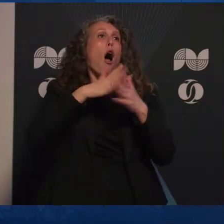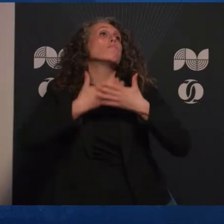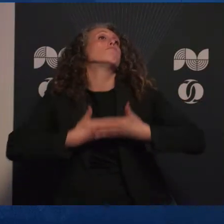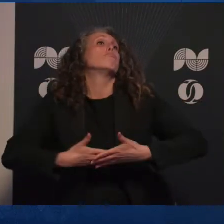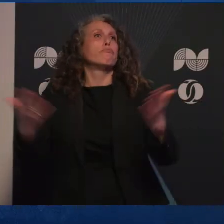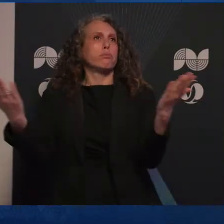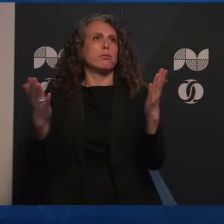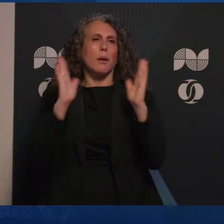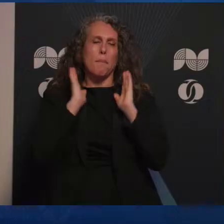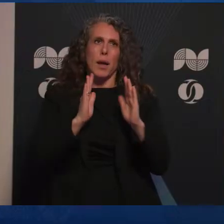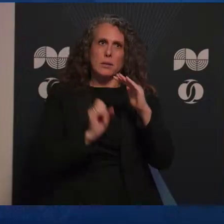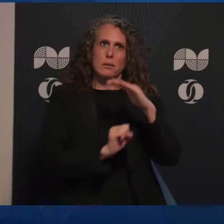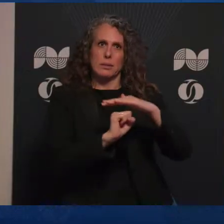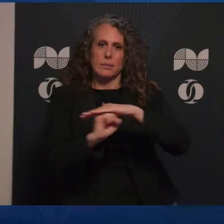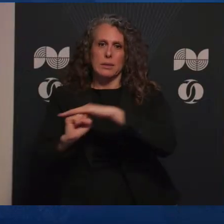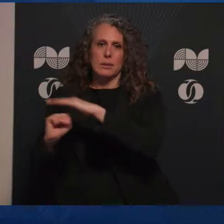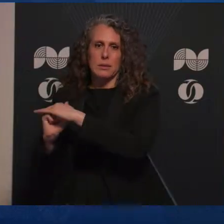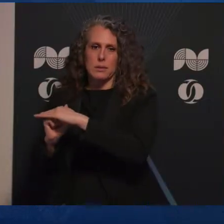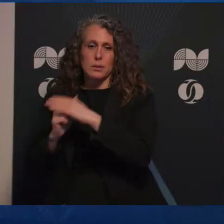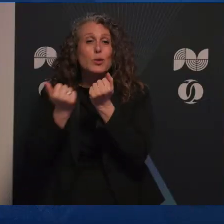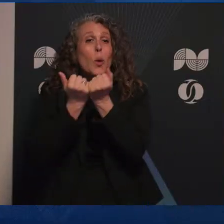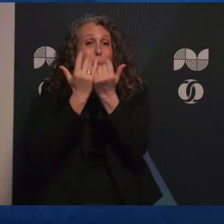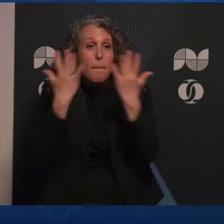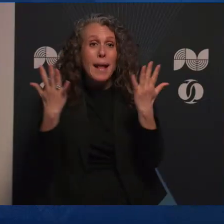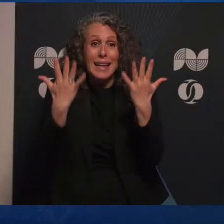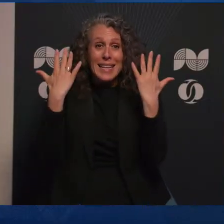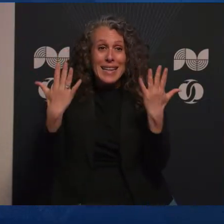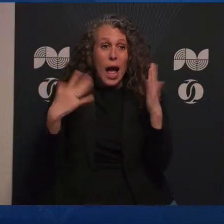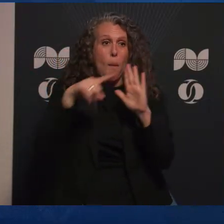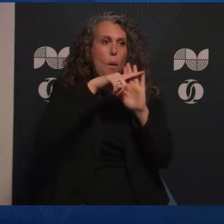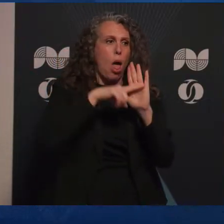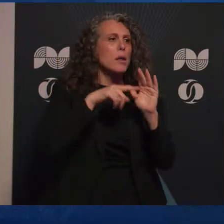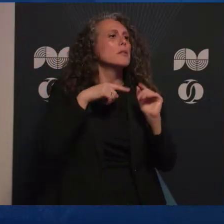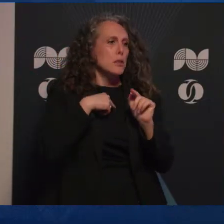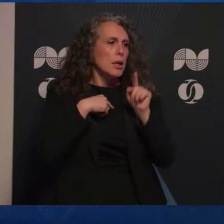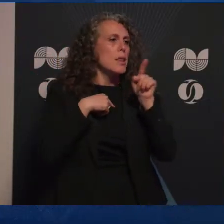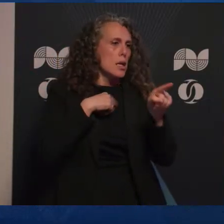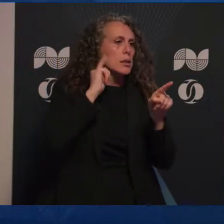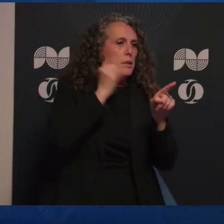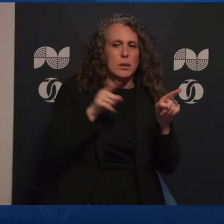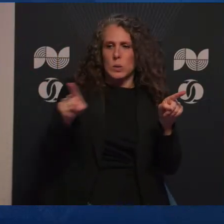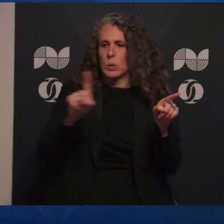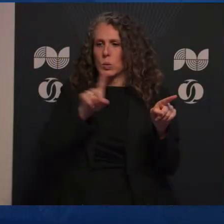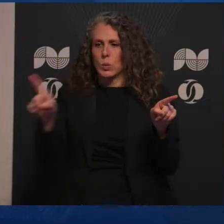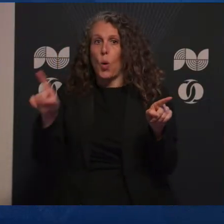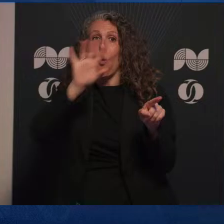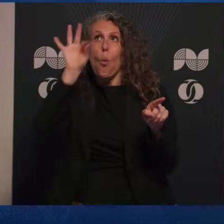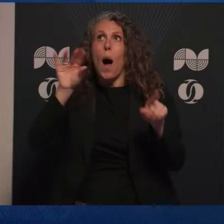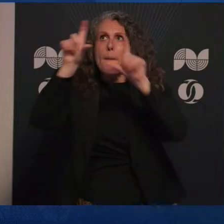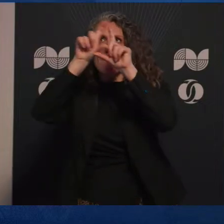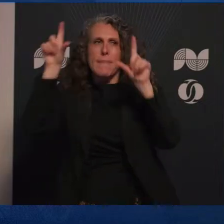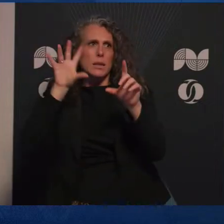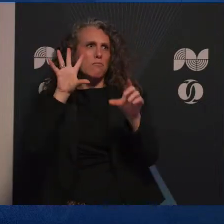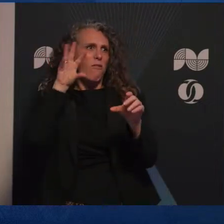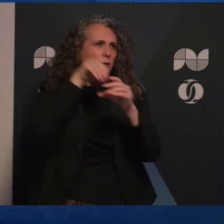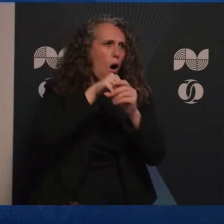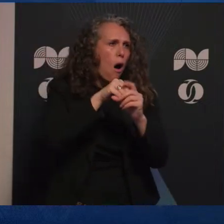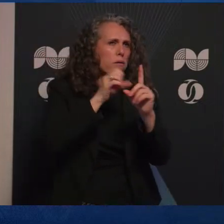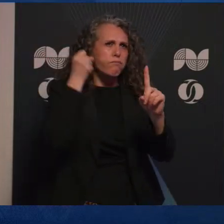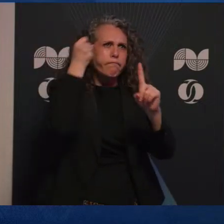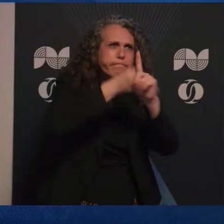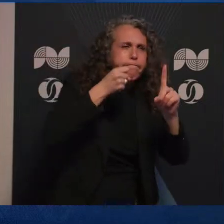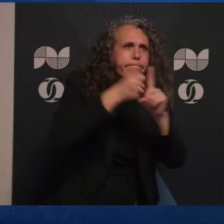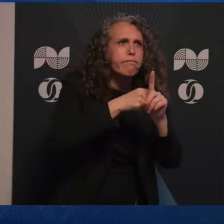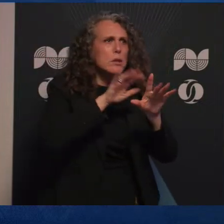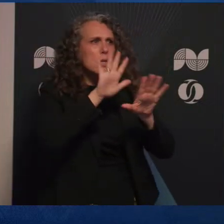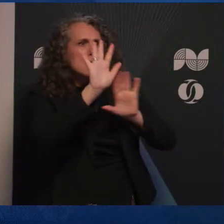the advanced country industrial policies that are discriminatory, they are discriminatory because of lobbying, because of protectionism, not because of